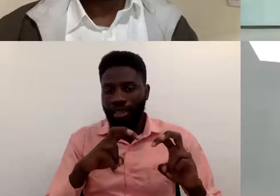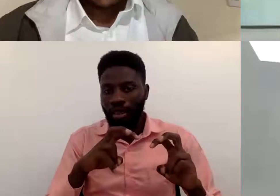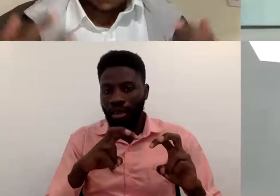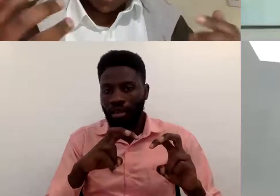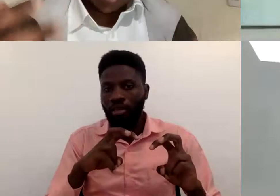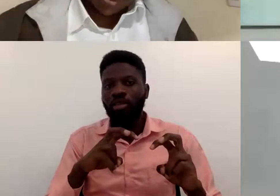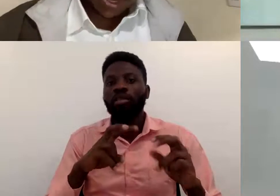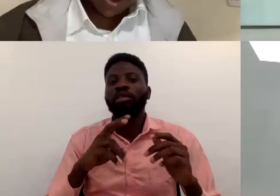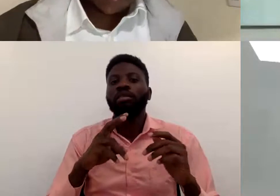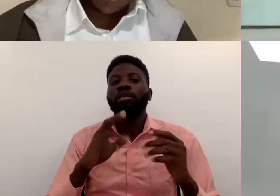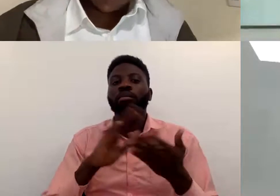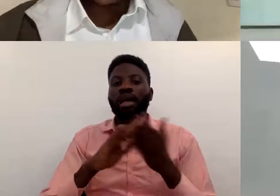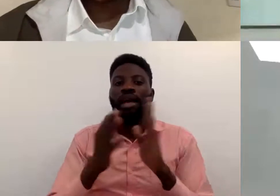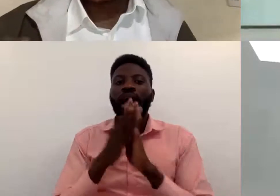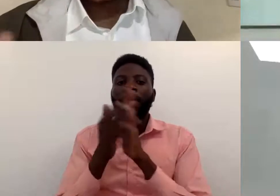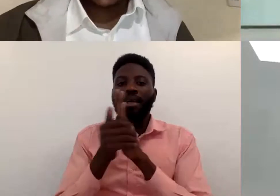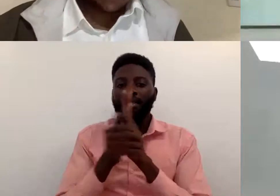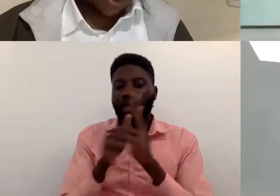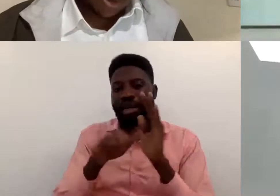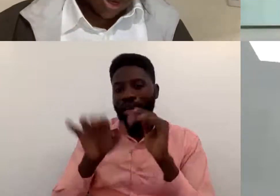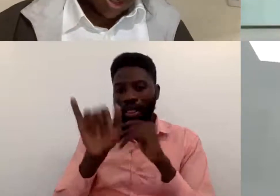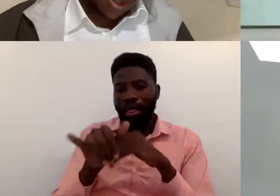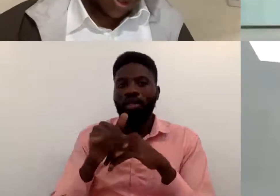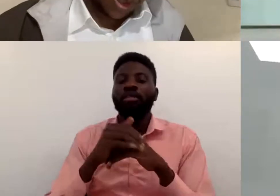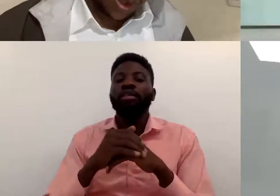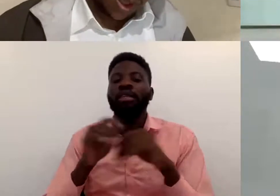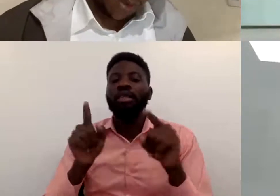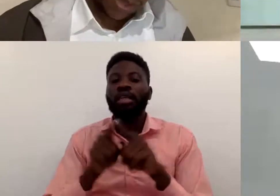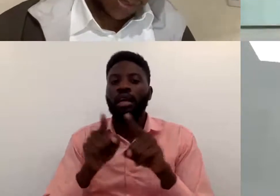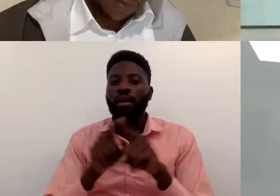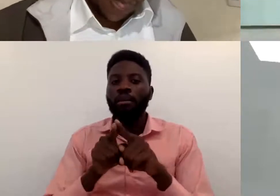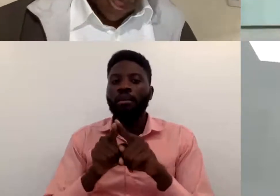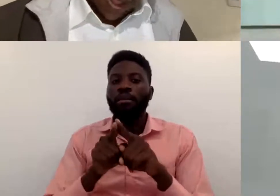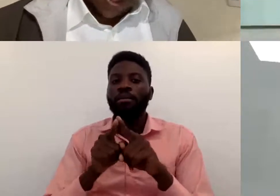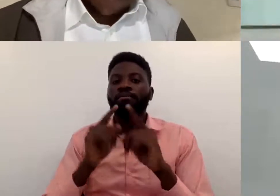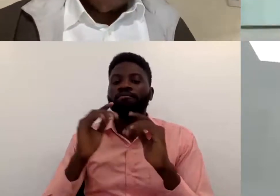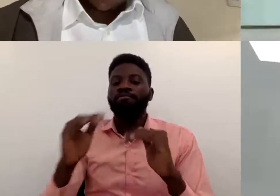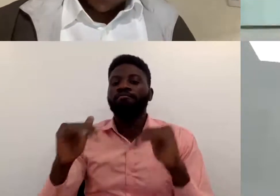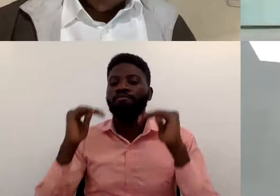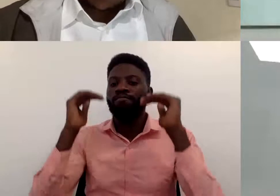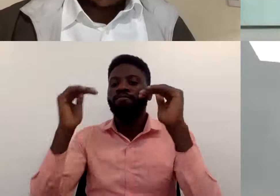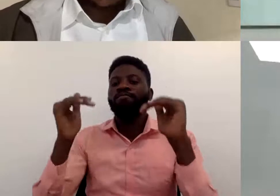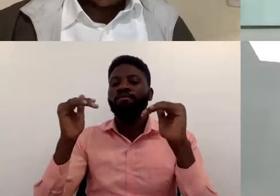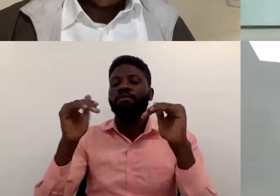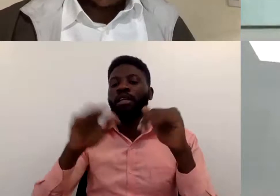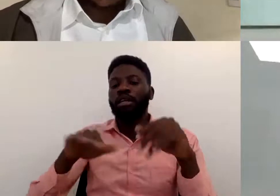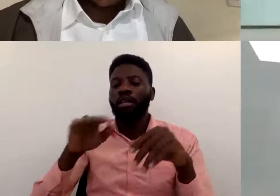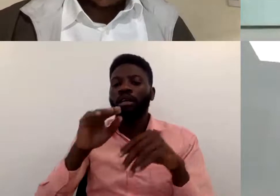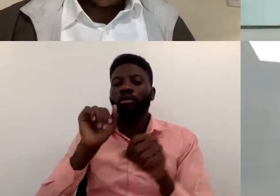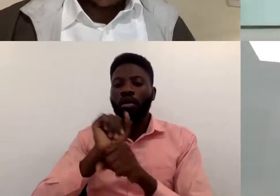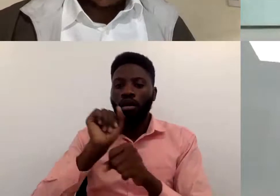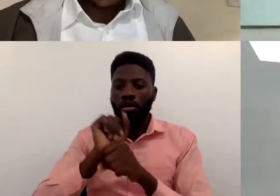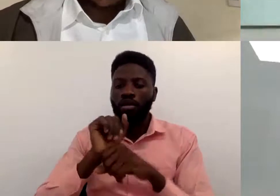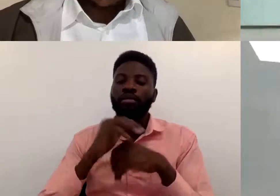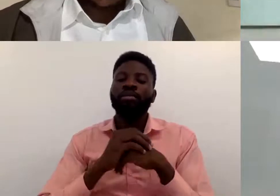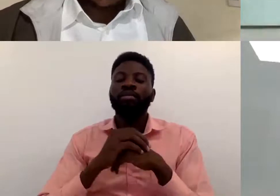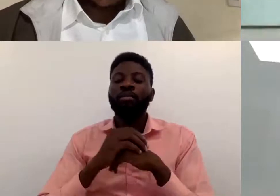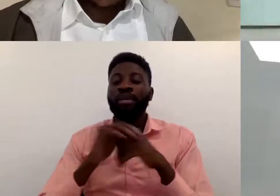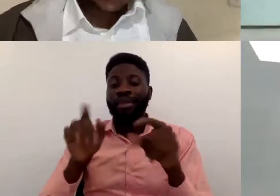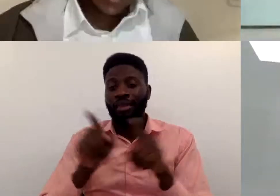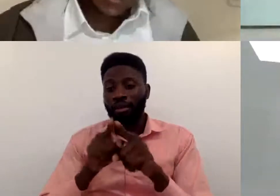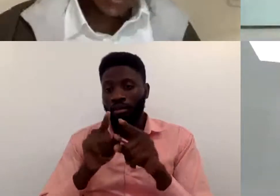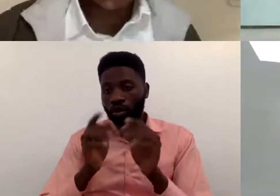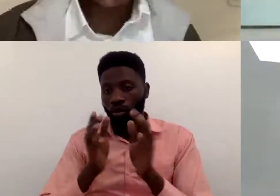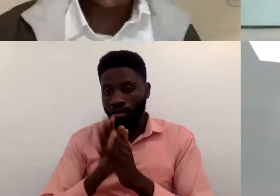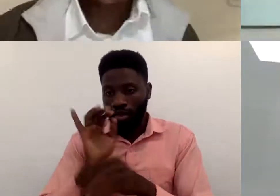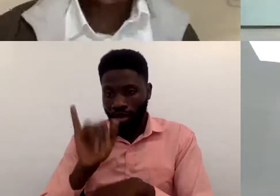and becoming an expert in that area and really taking yourself to the next level career-wise? Also, by that, there's